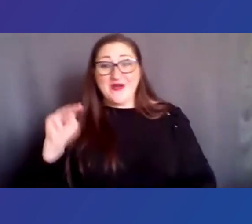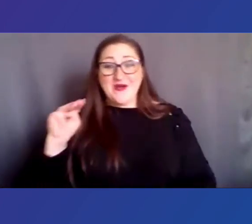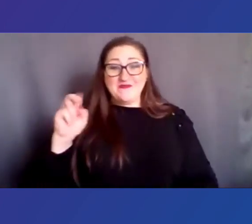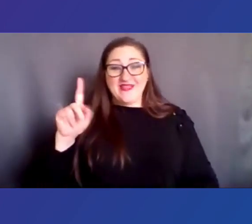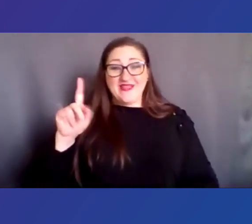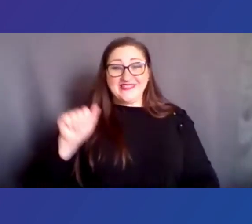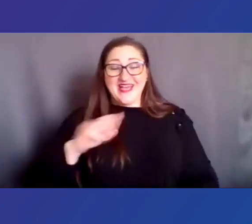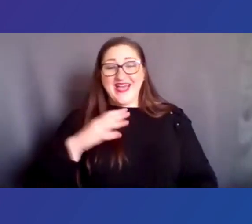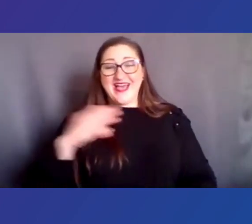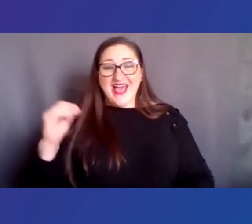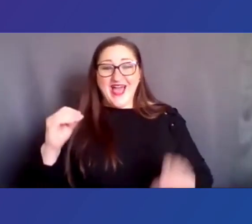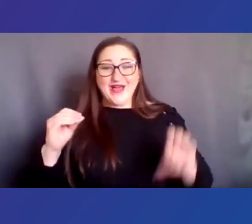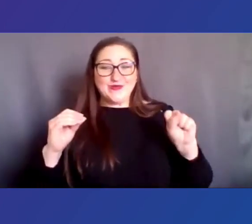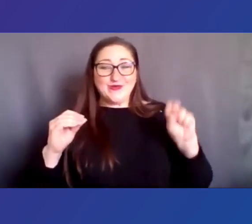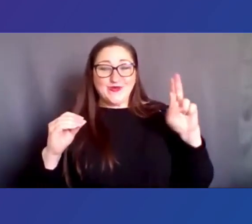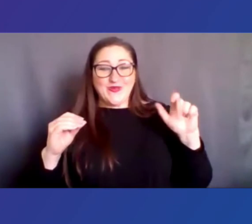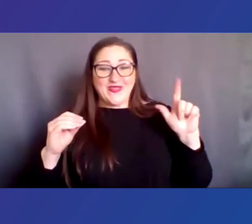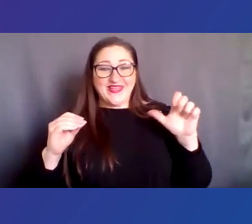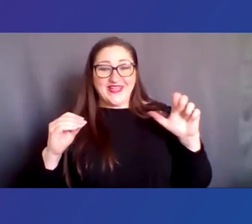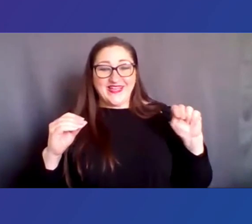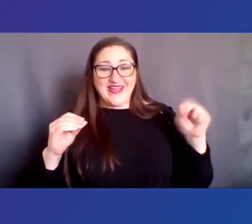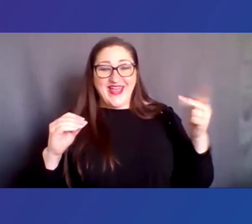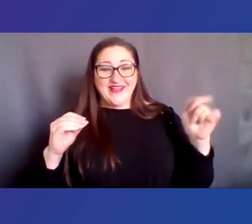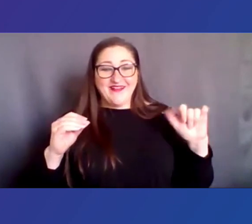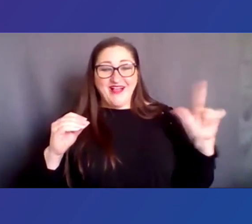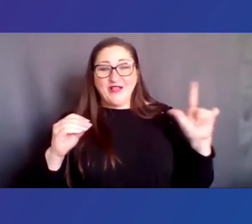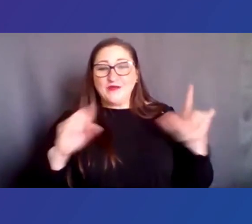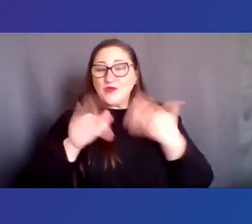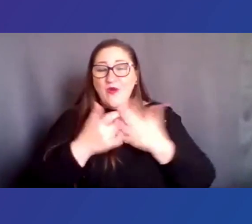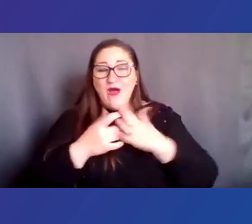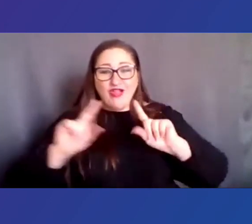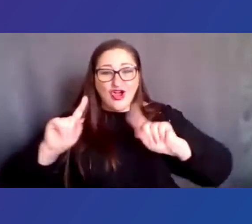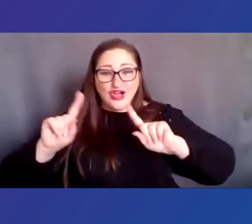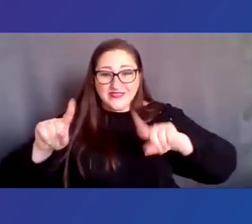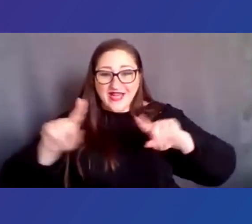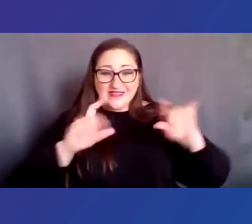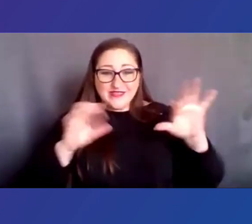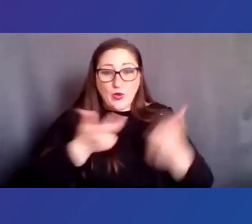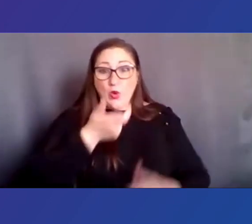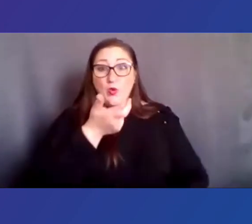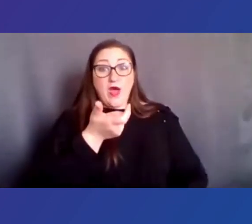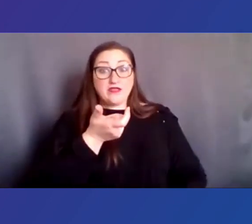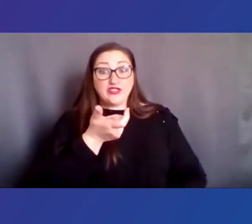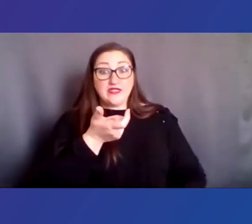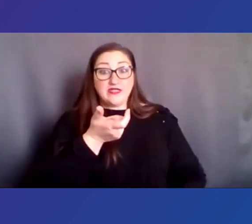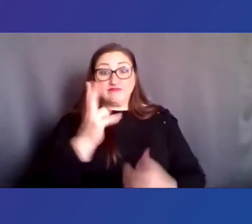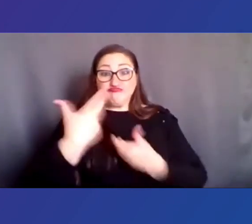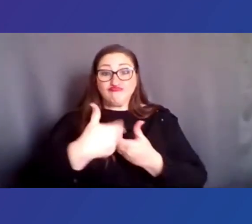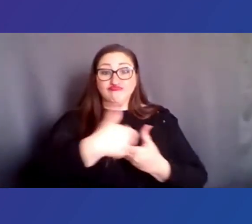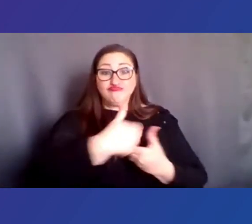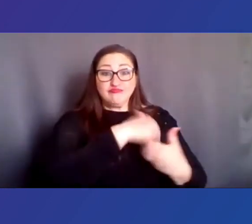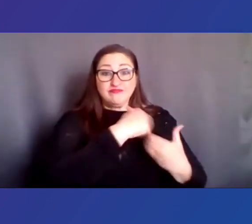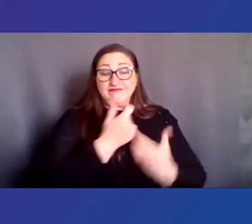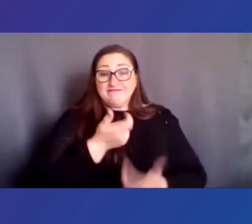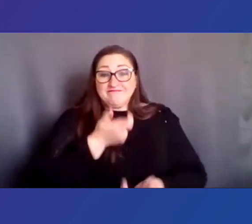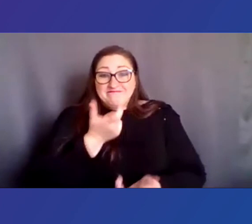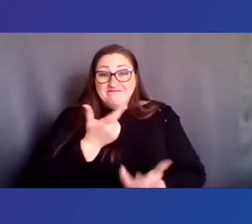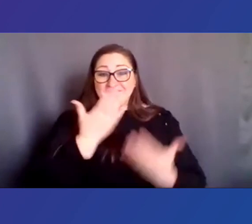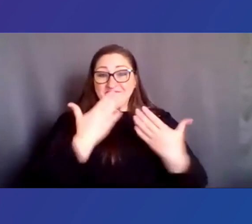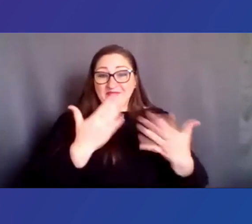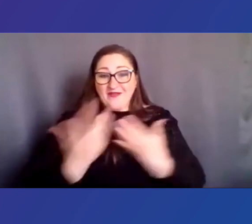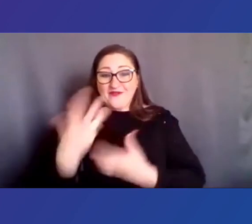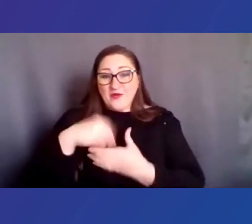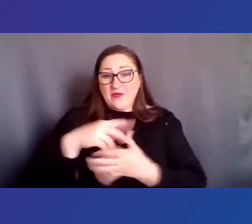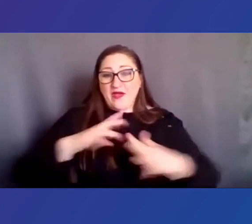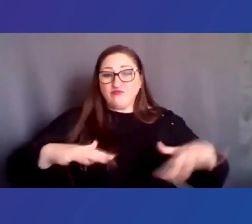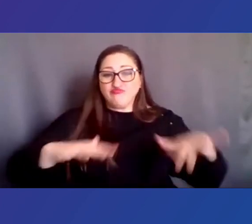today's wonderful conversation. To our attendees who are watching, who are participating, thank you so much for being just